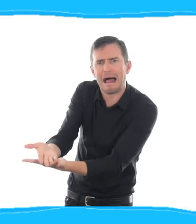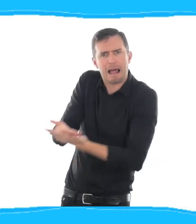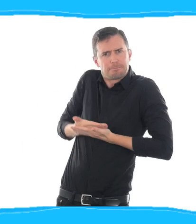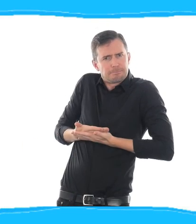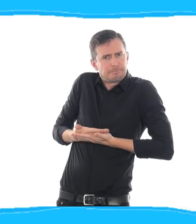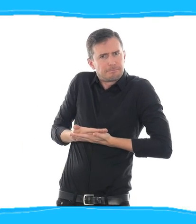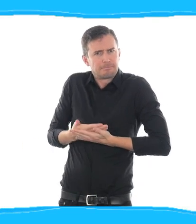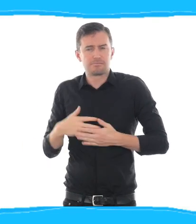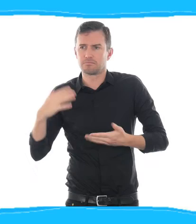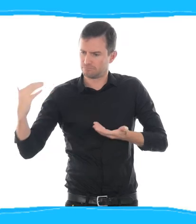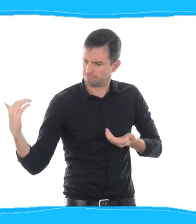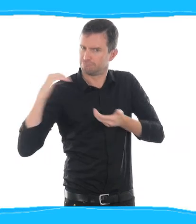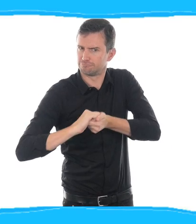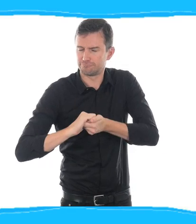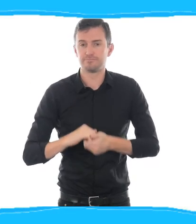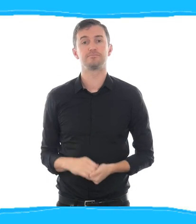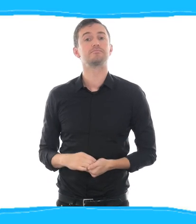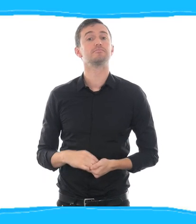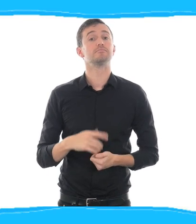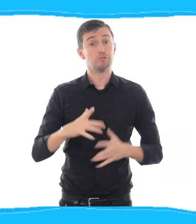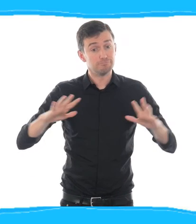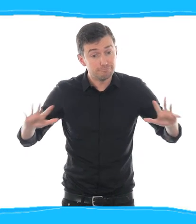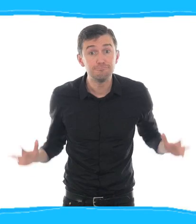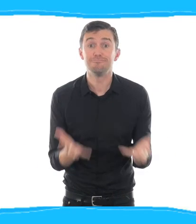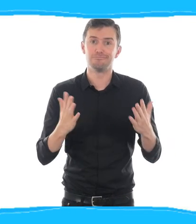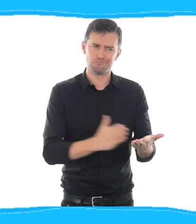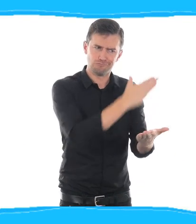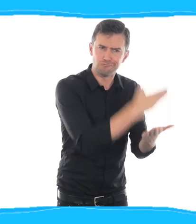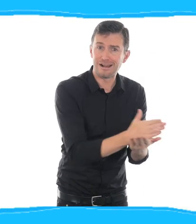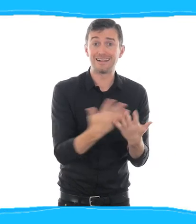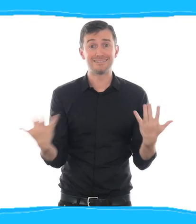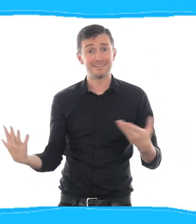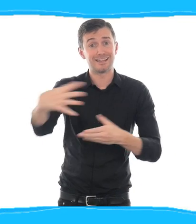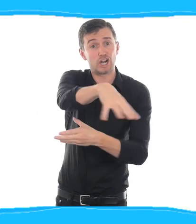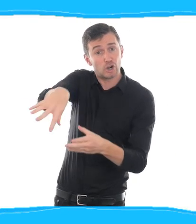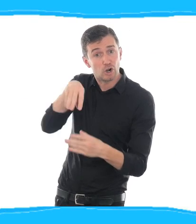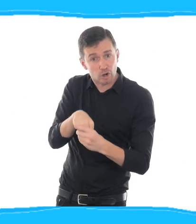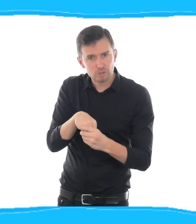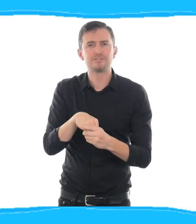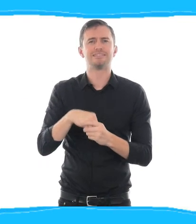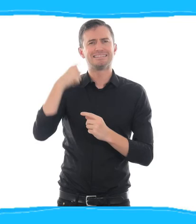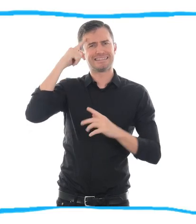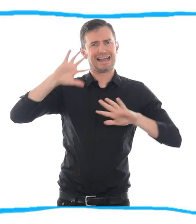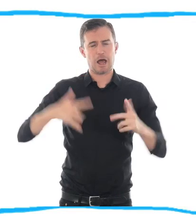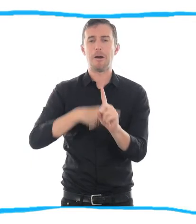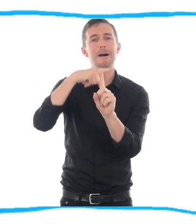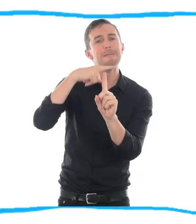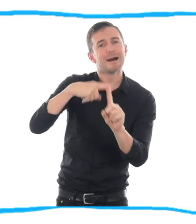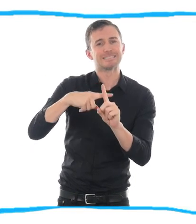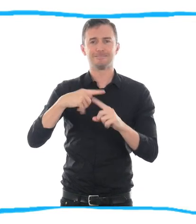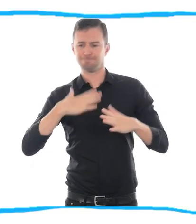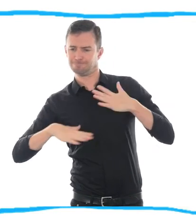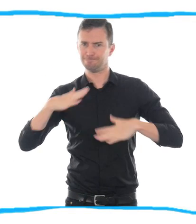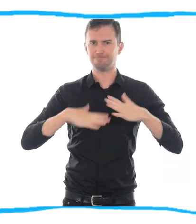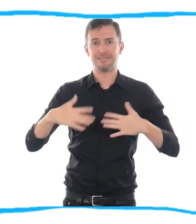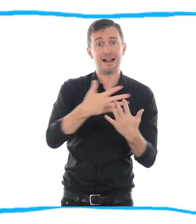have suggestions for how to work together. To promote rights and inclusion, you should use positive etiquette,